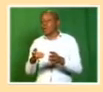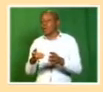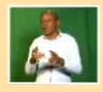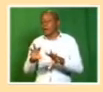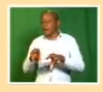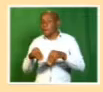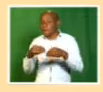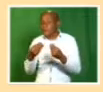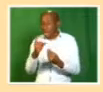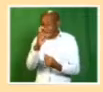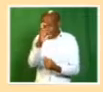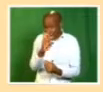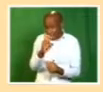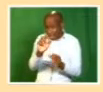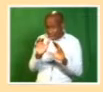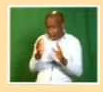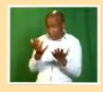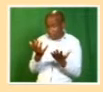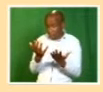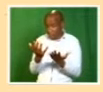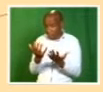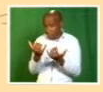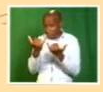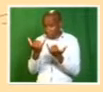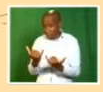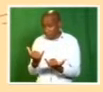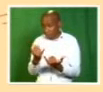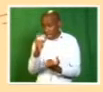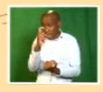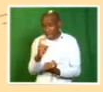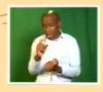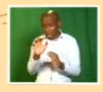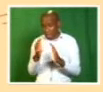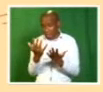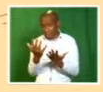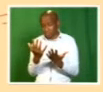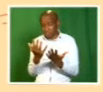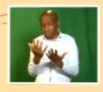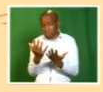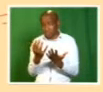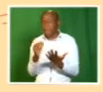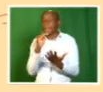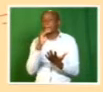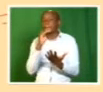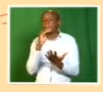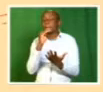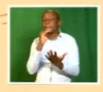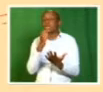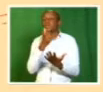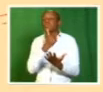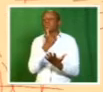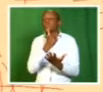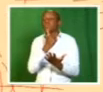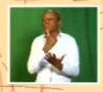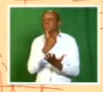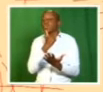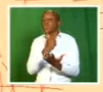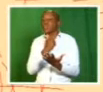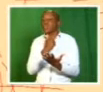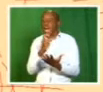to find the x-coordinate, of the turning point, is just using